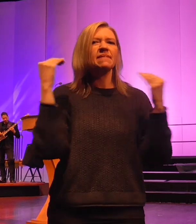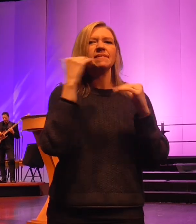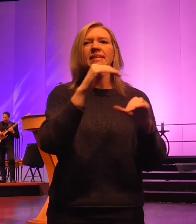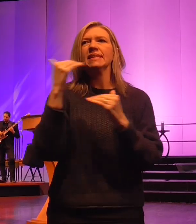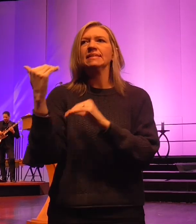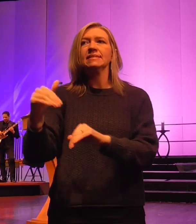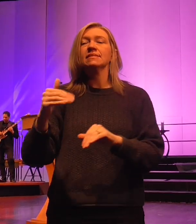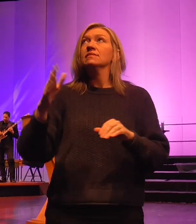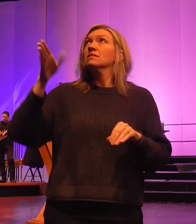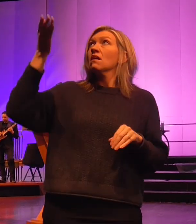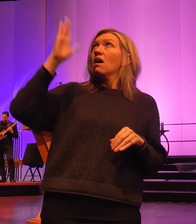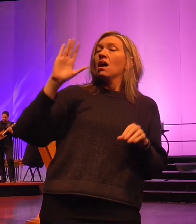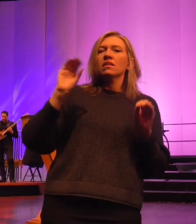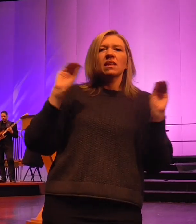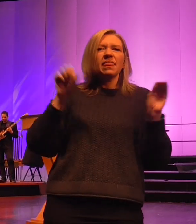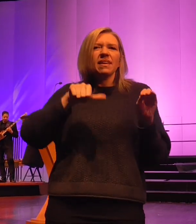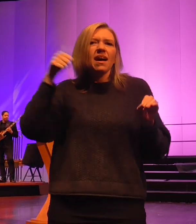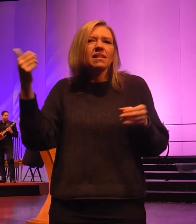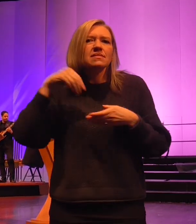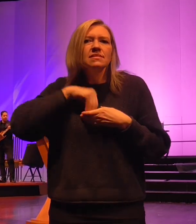nothing else inside.